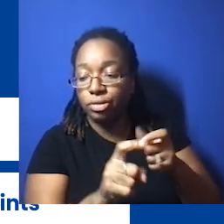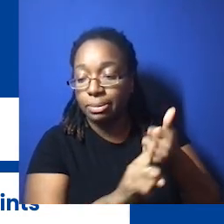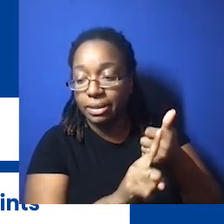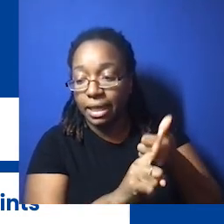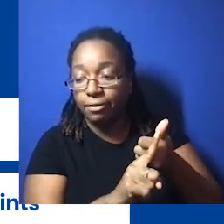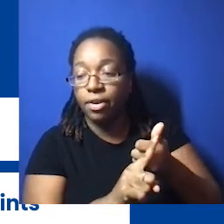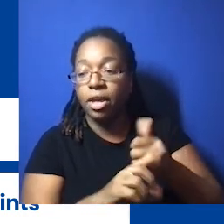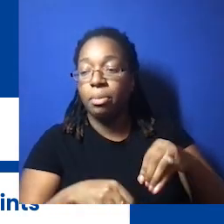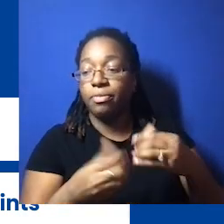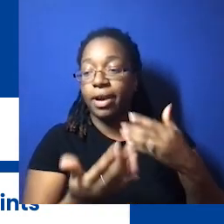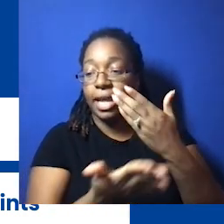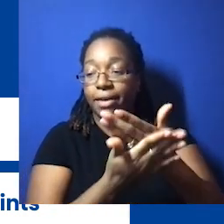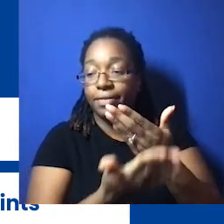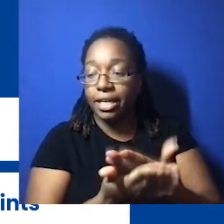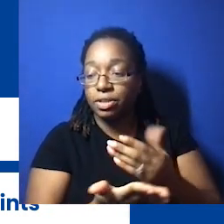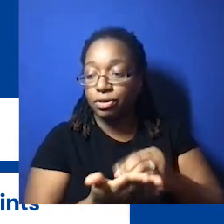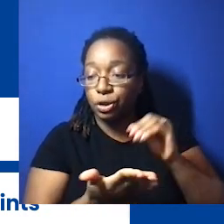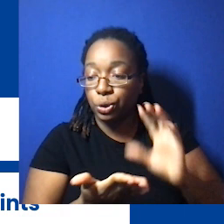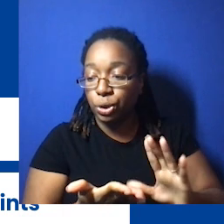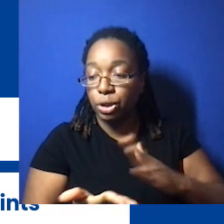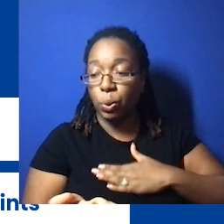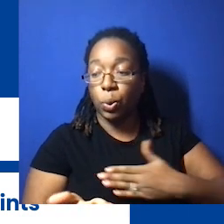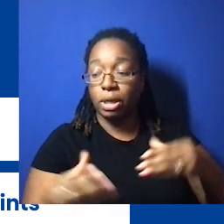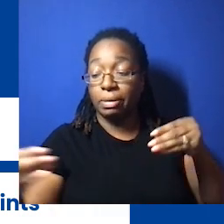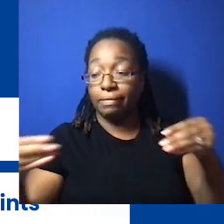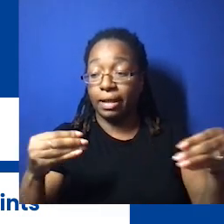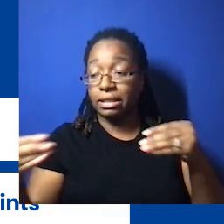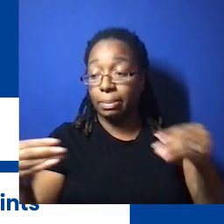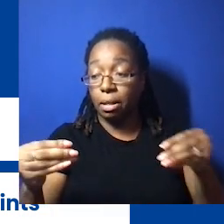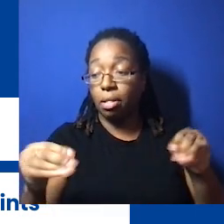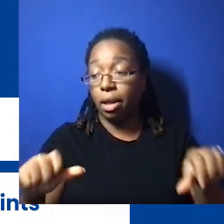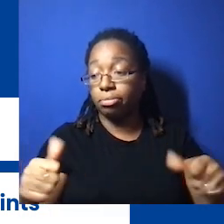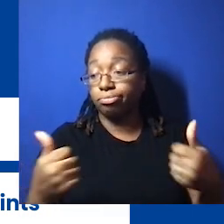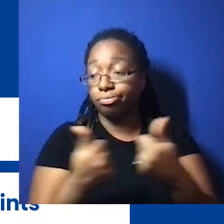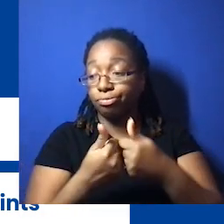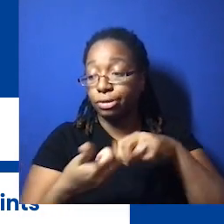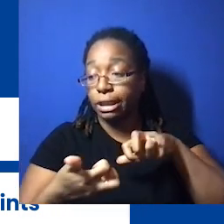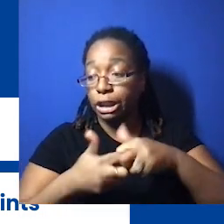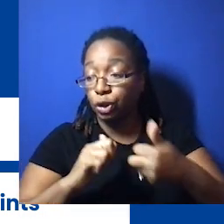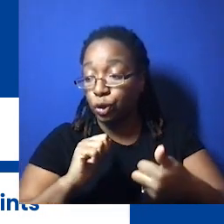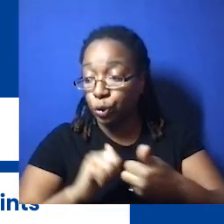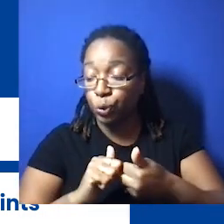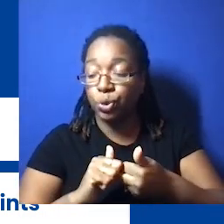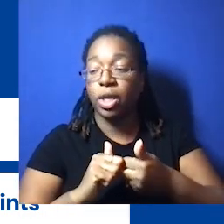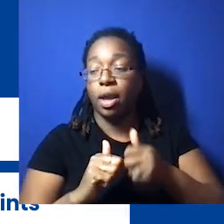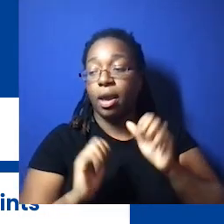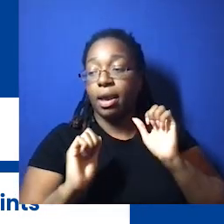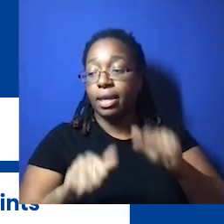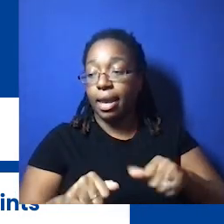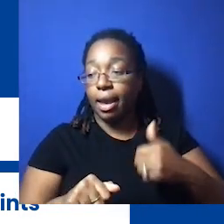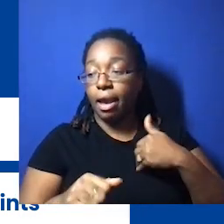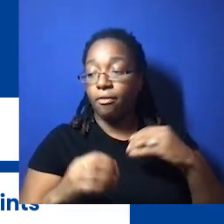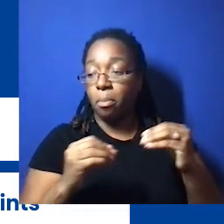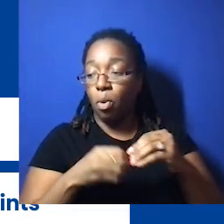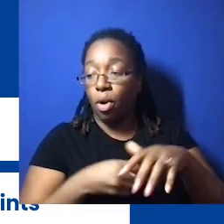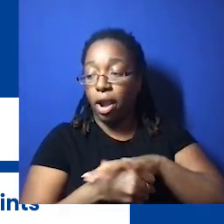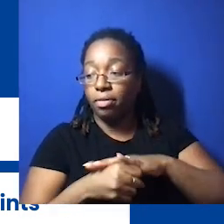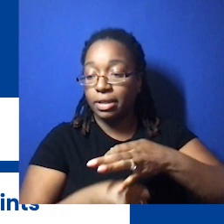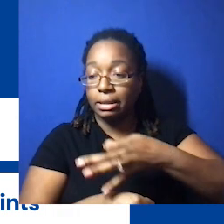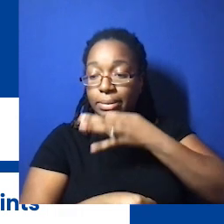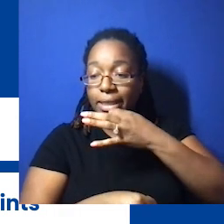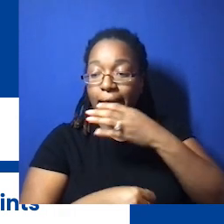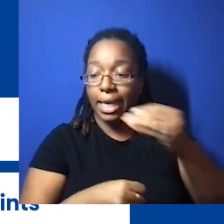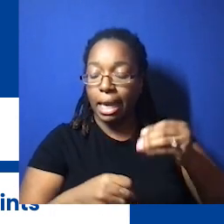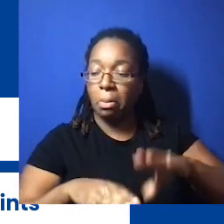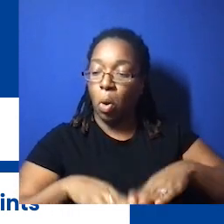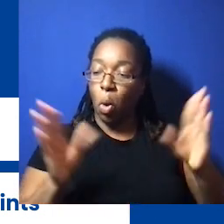and flexibility to tackle issues beyond their area of expertise, and an openness and capacity to expand experiences. And